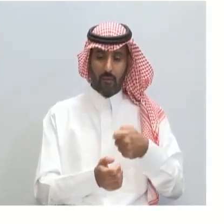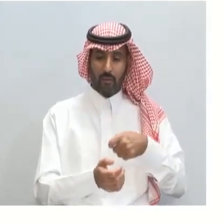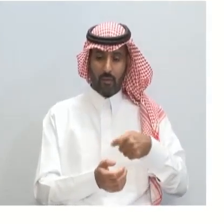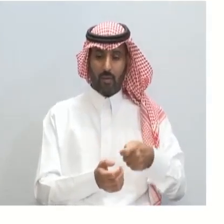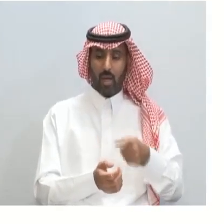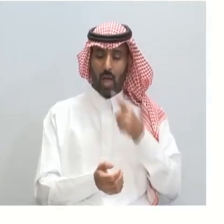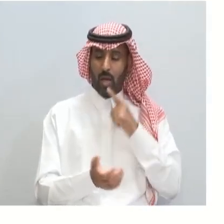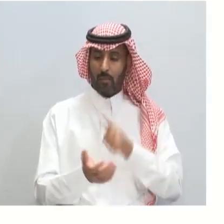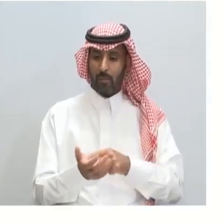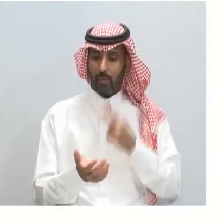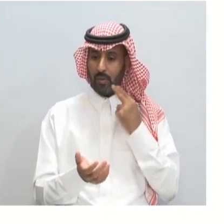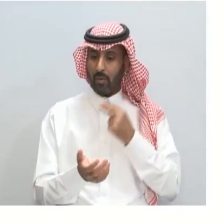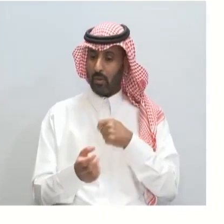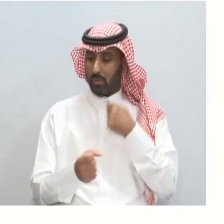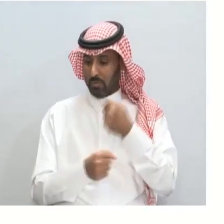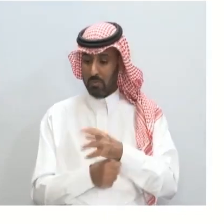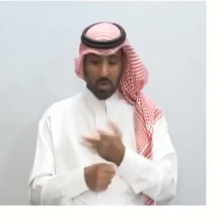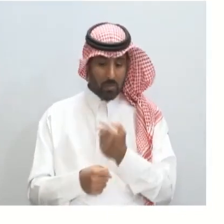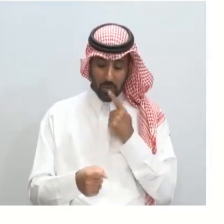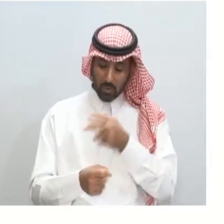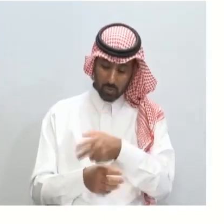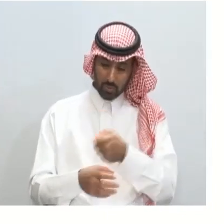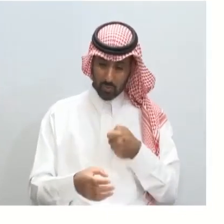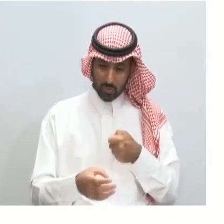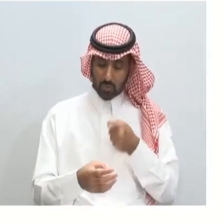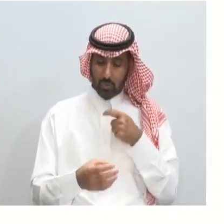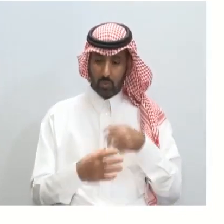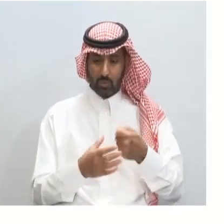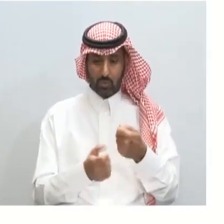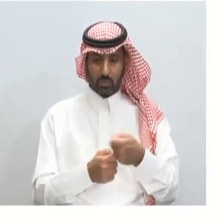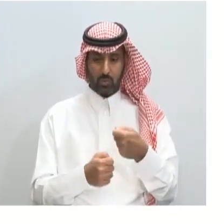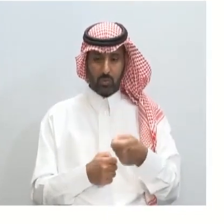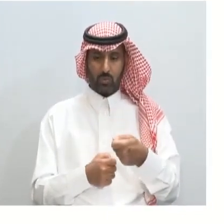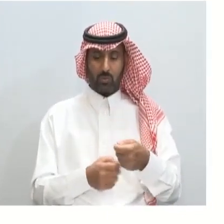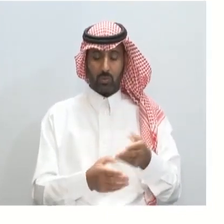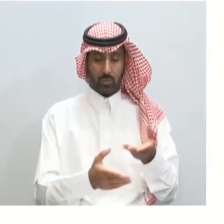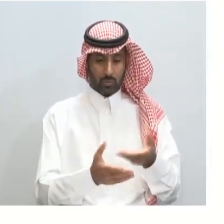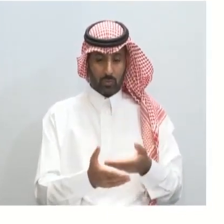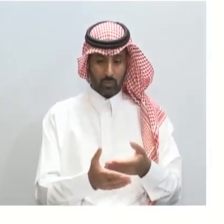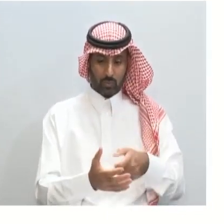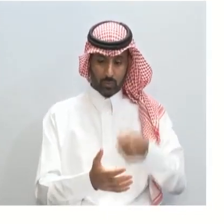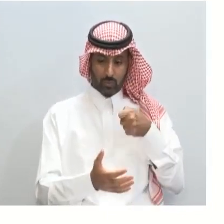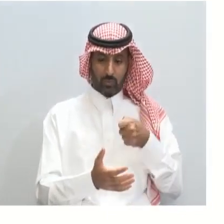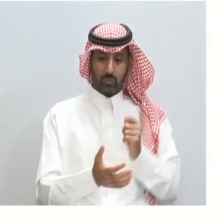I believe he would do that. When you say, I wouldn't put it past